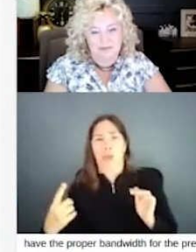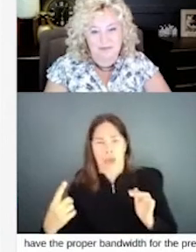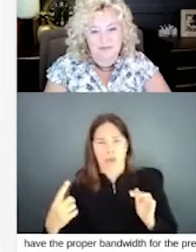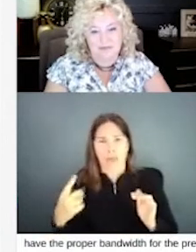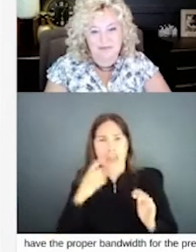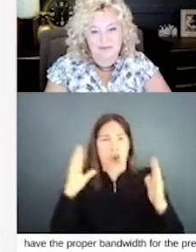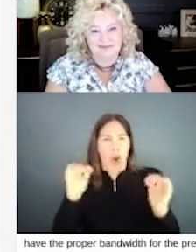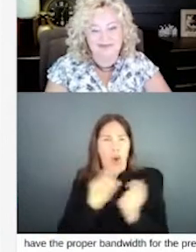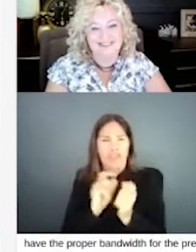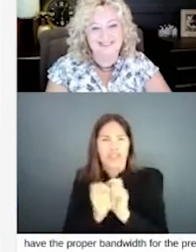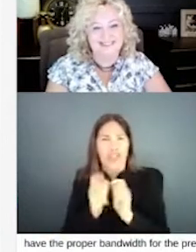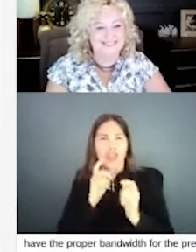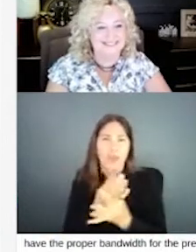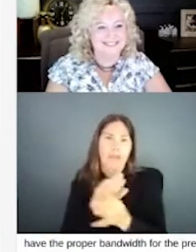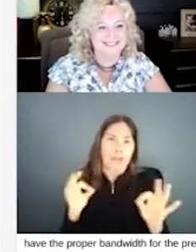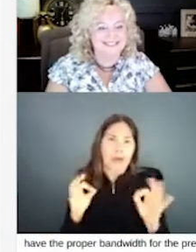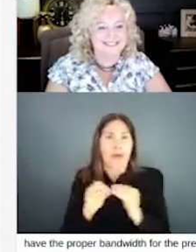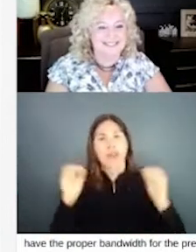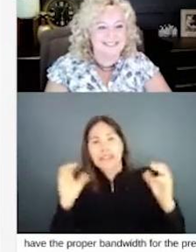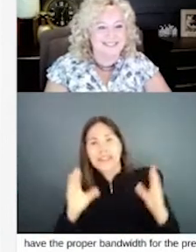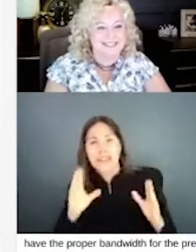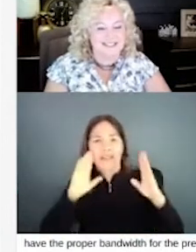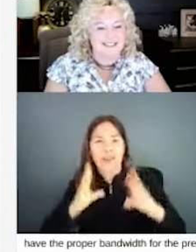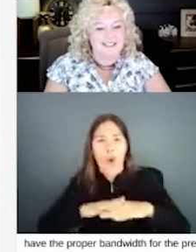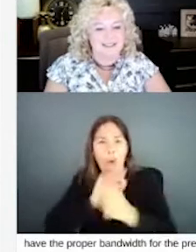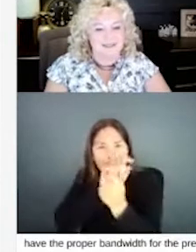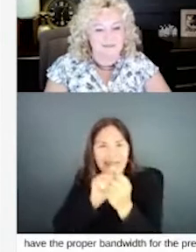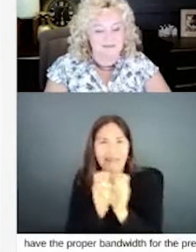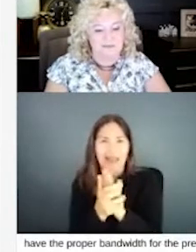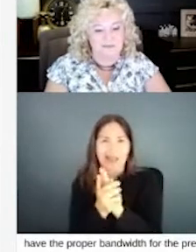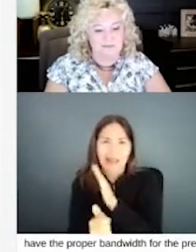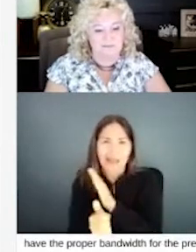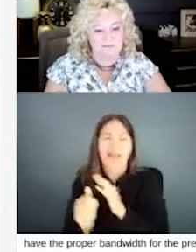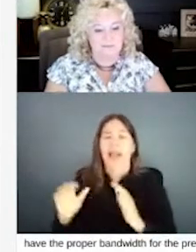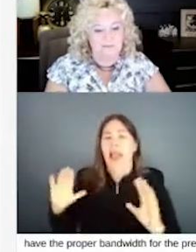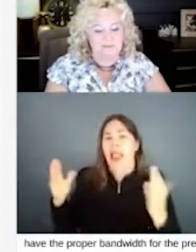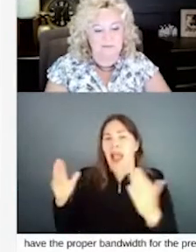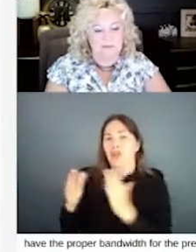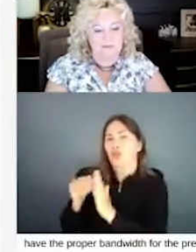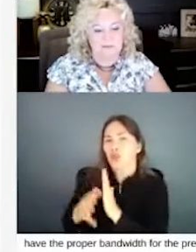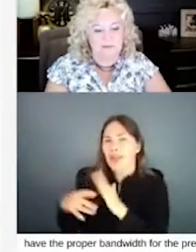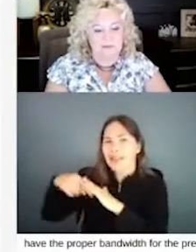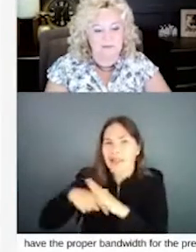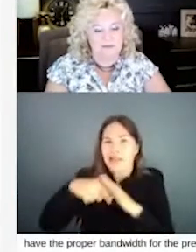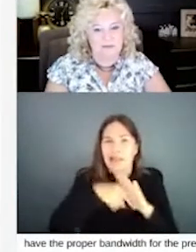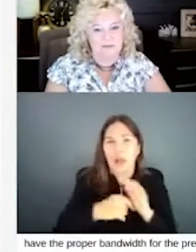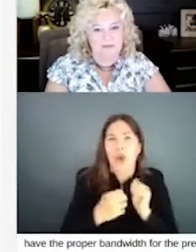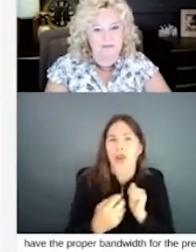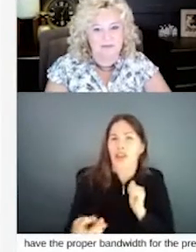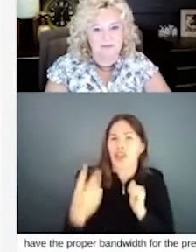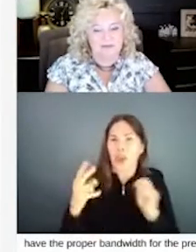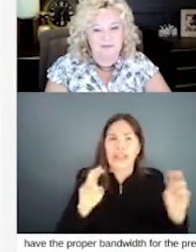this change frees up you teachers to focus on specific skills and let students dig deeper into 2 titles instead of just